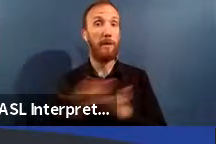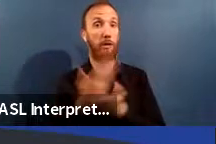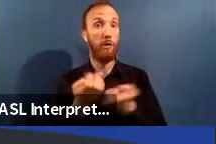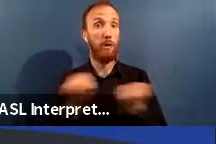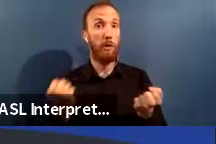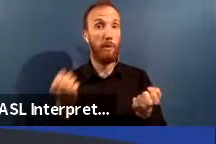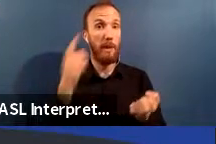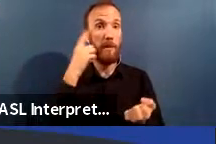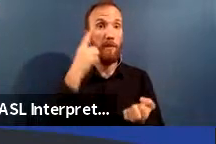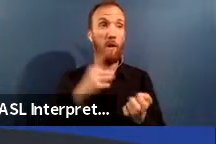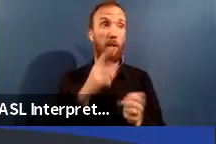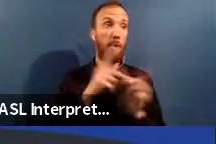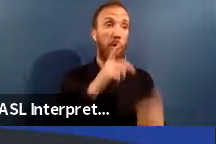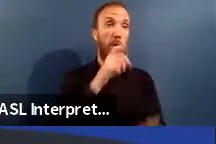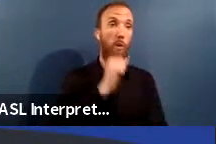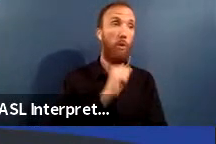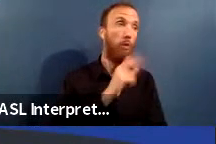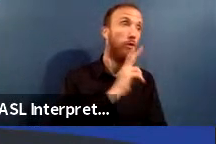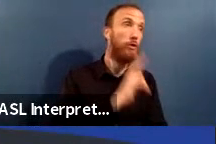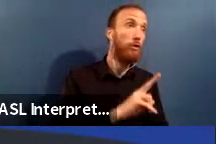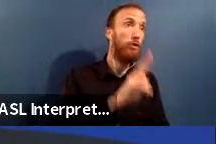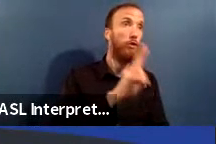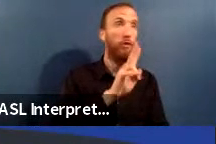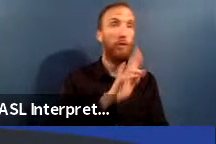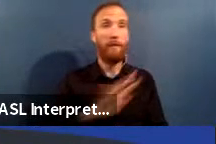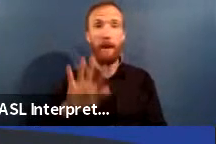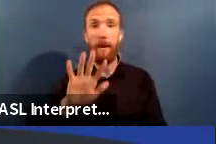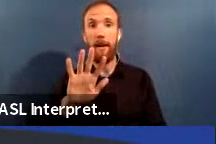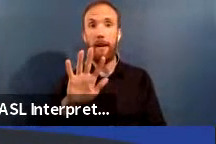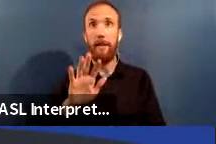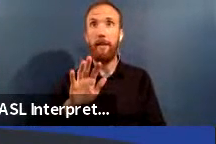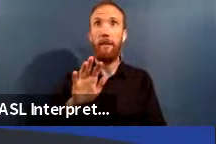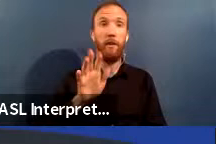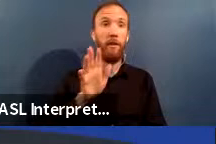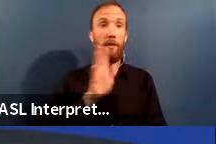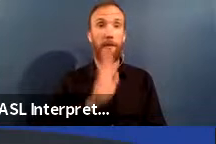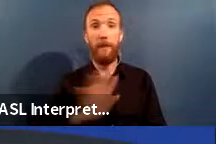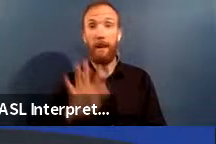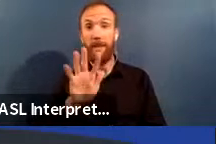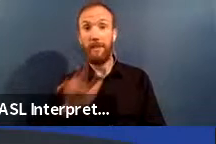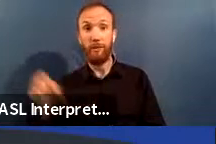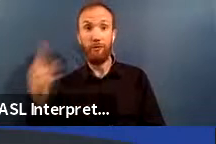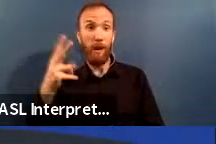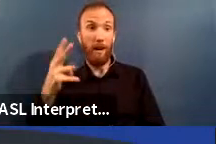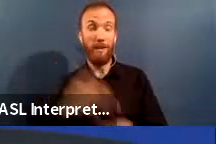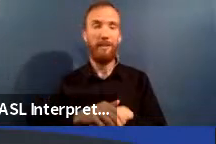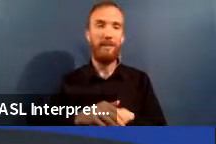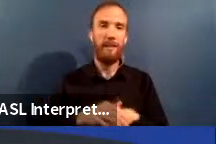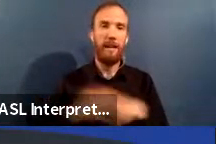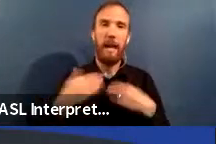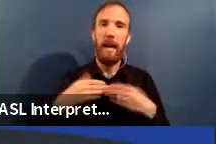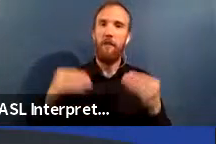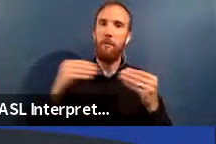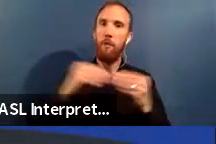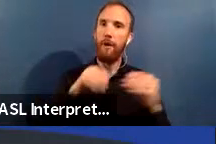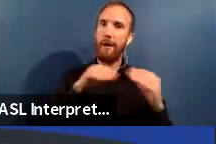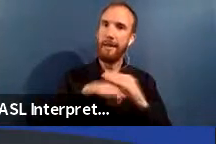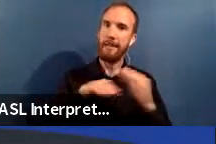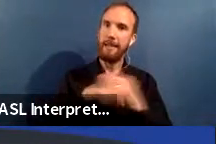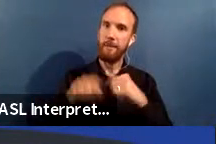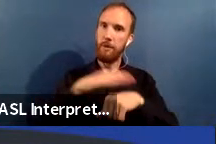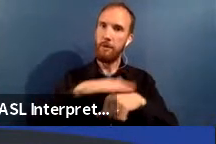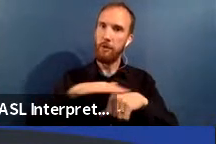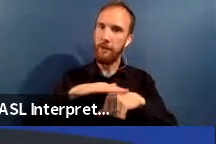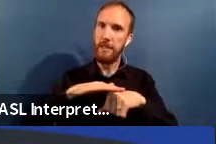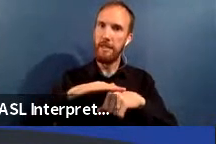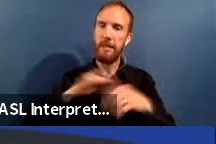2 to 5-year-olds or 5 to 12-year-olds, including new accessible surfaces, so we would be getting rid of